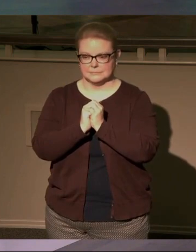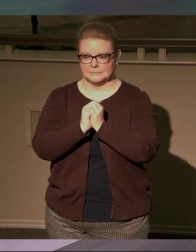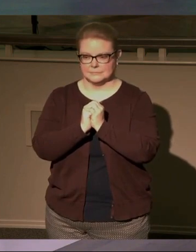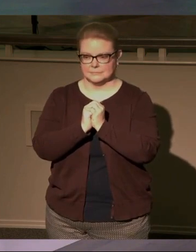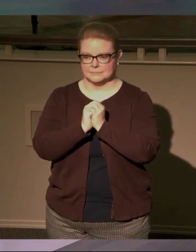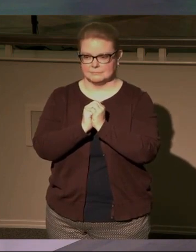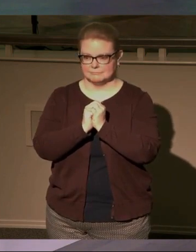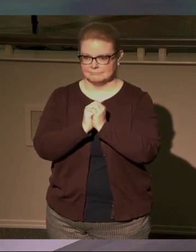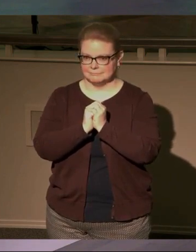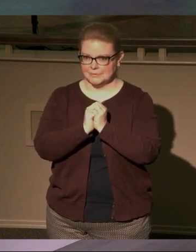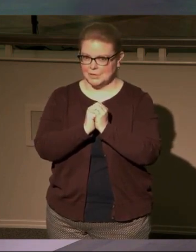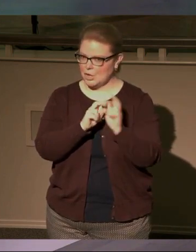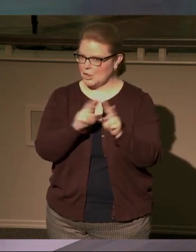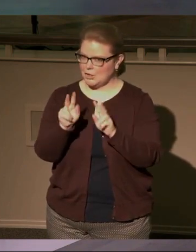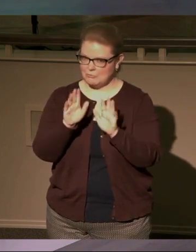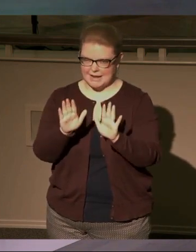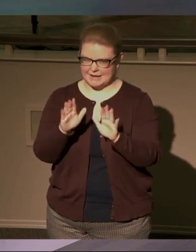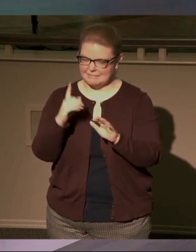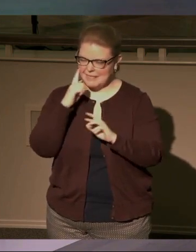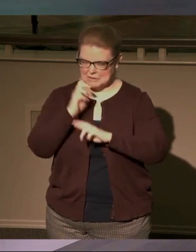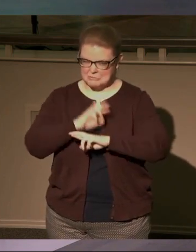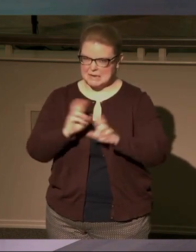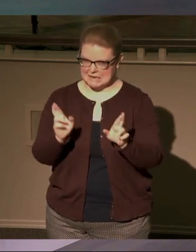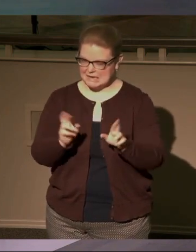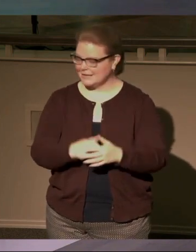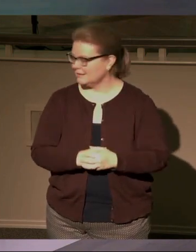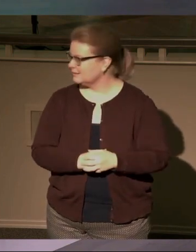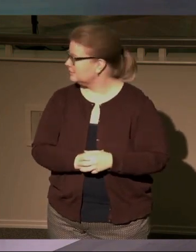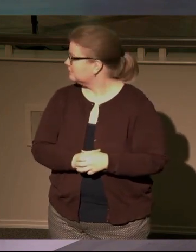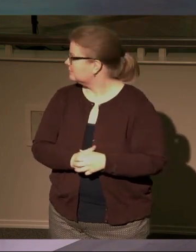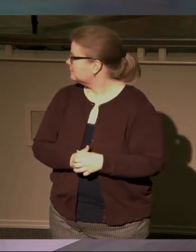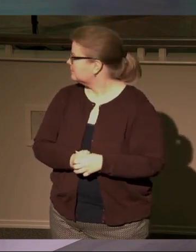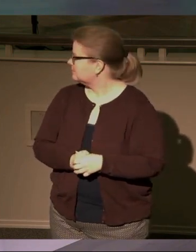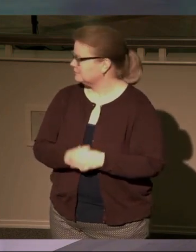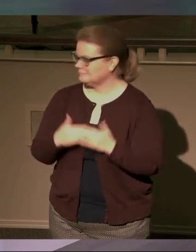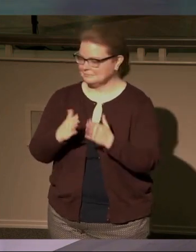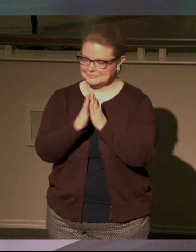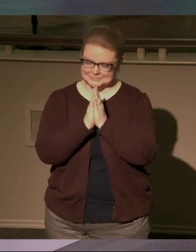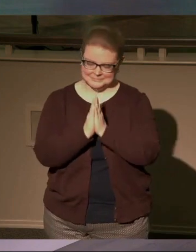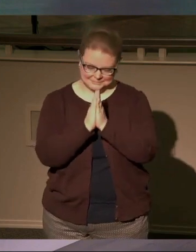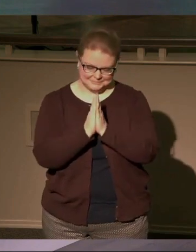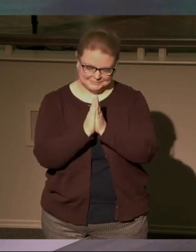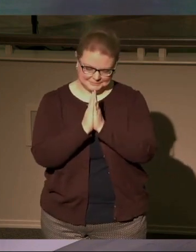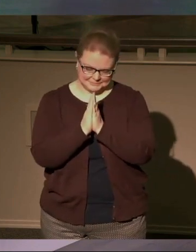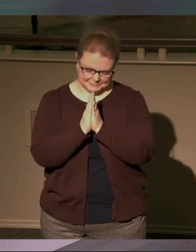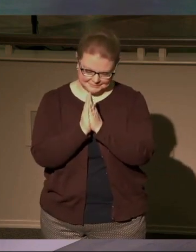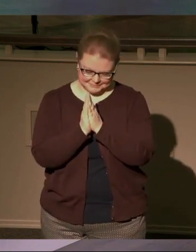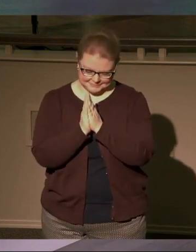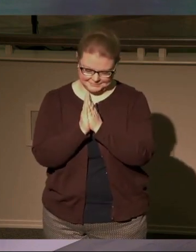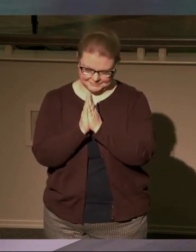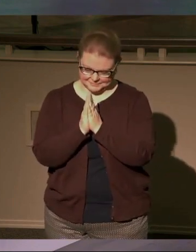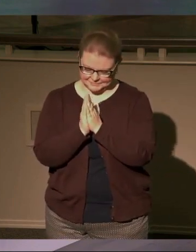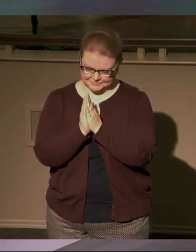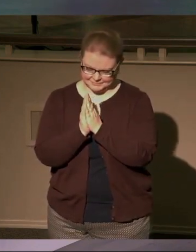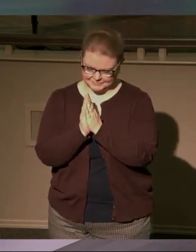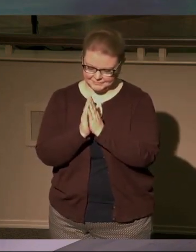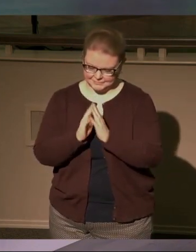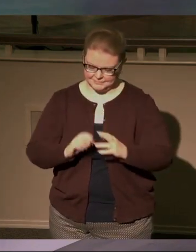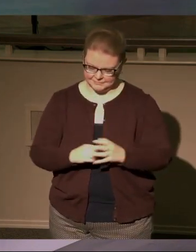You look great, so you're ready, right? Let's pray. Let's invite the Lord's presence today.